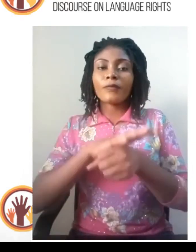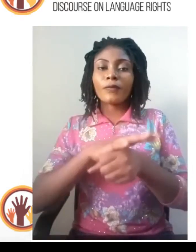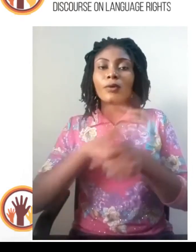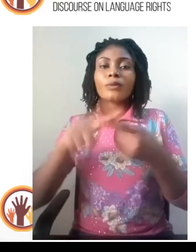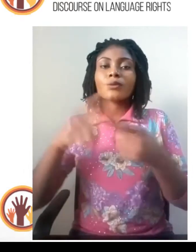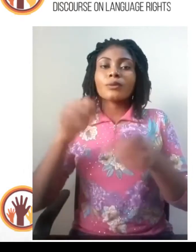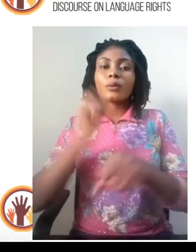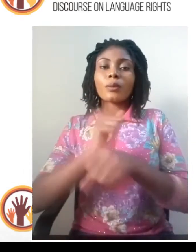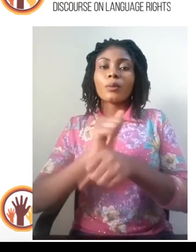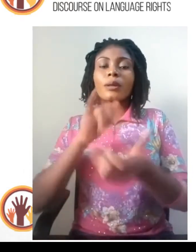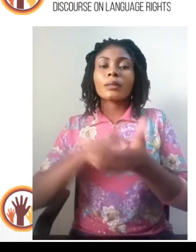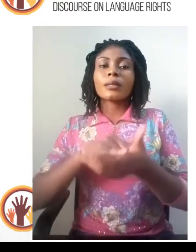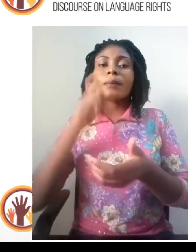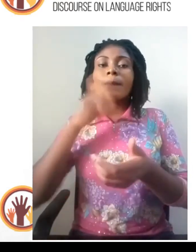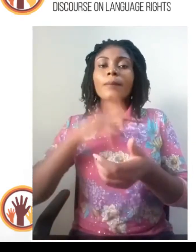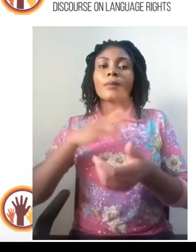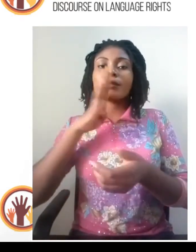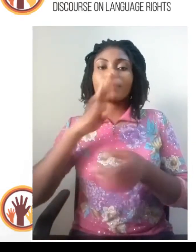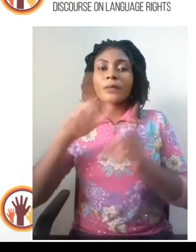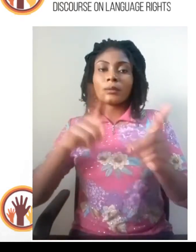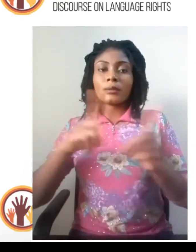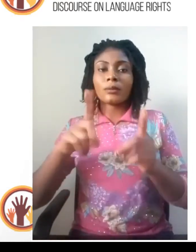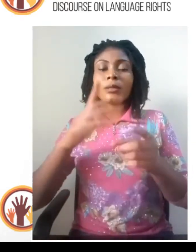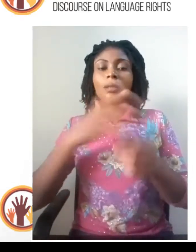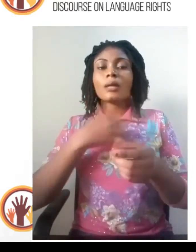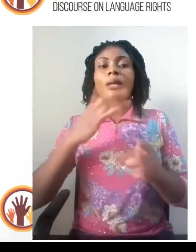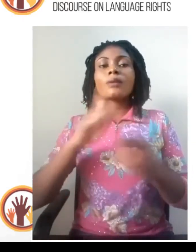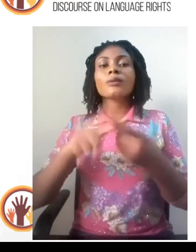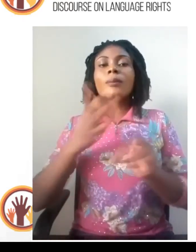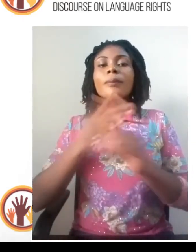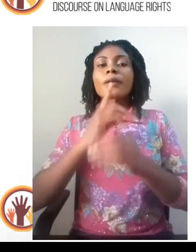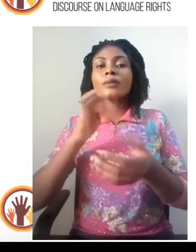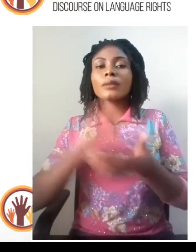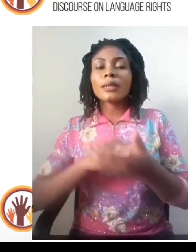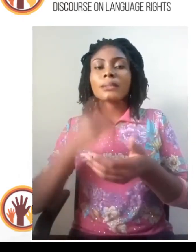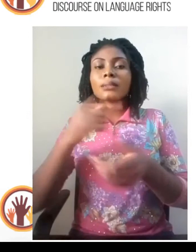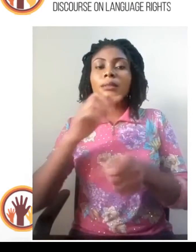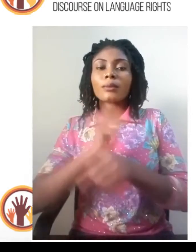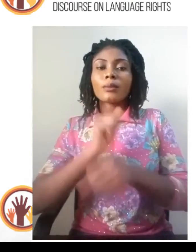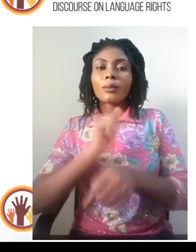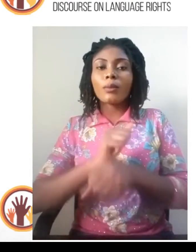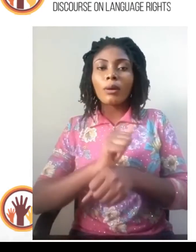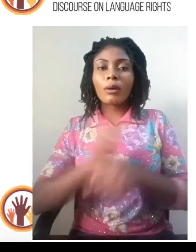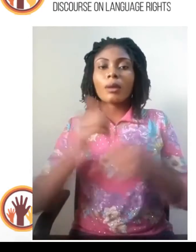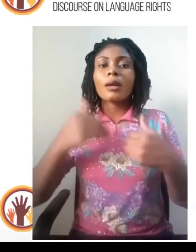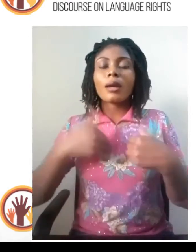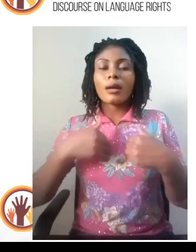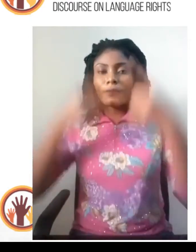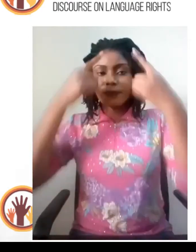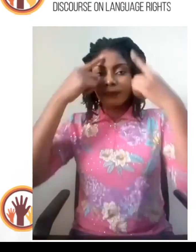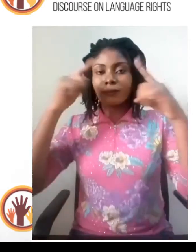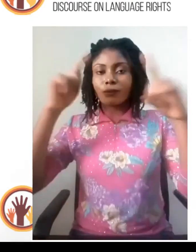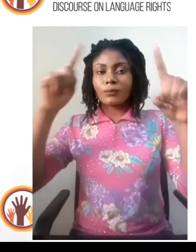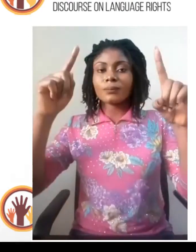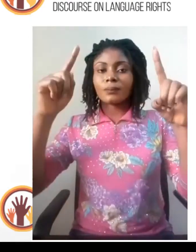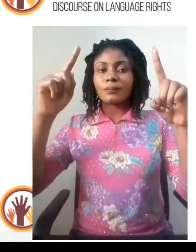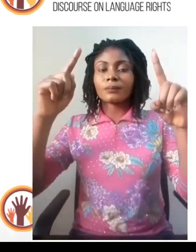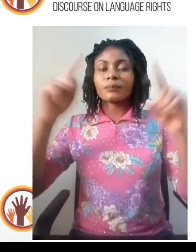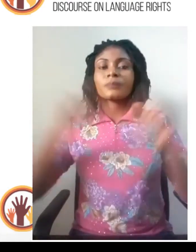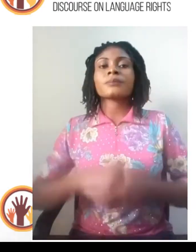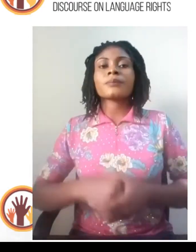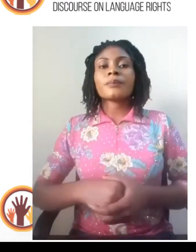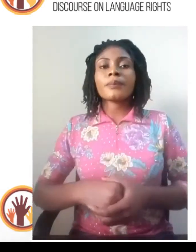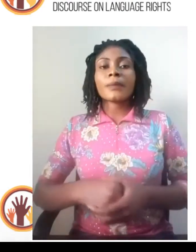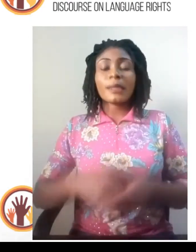the work that is to be done and to ensure that the work has a success. So many